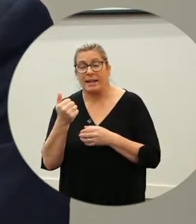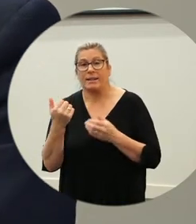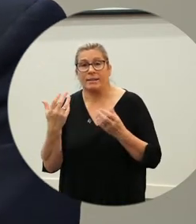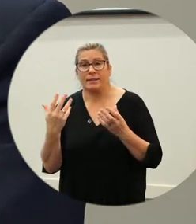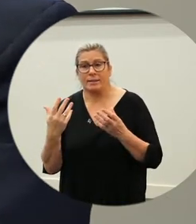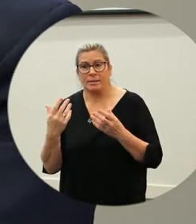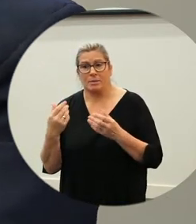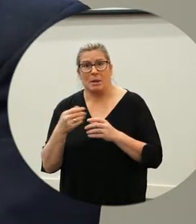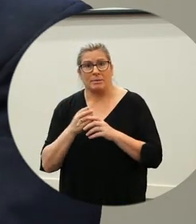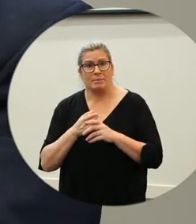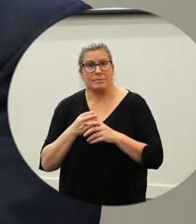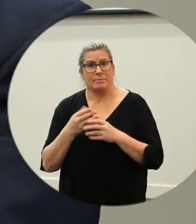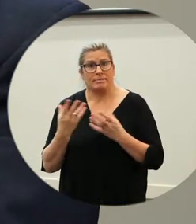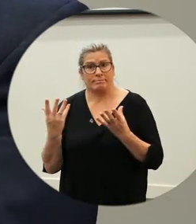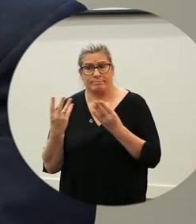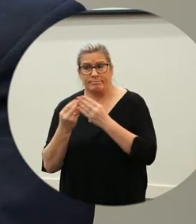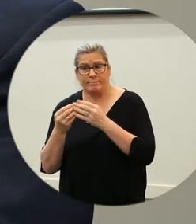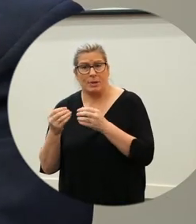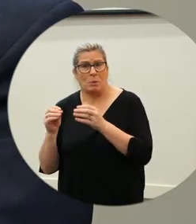Nazi Germany,